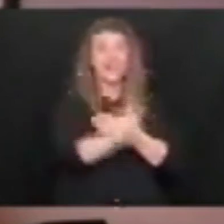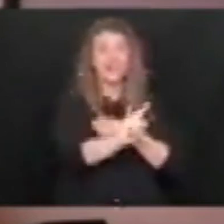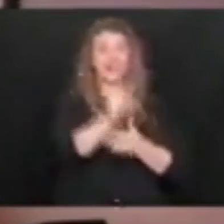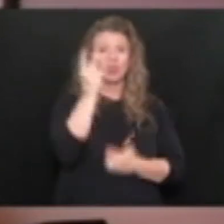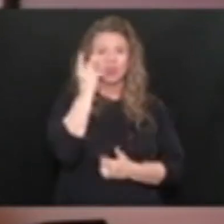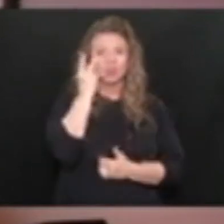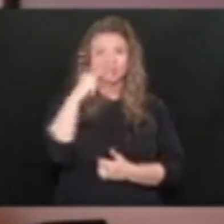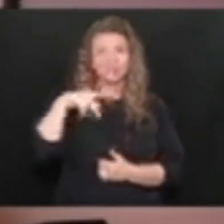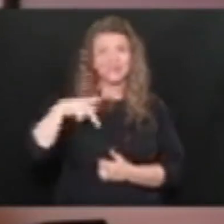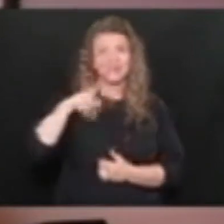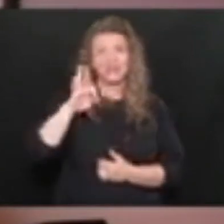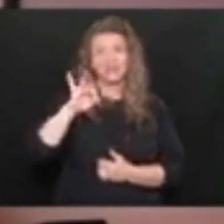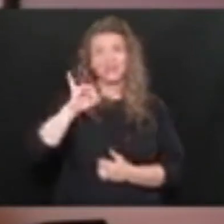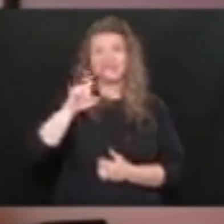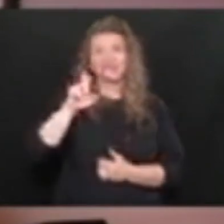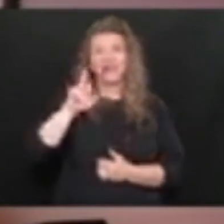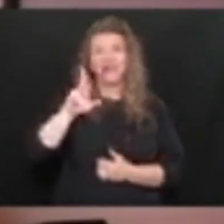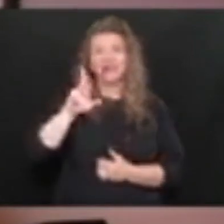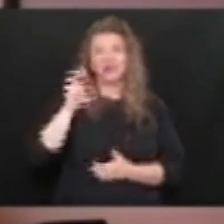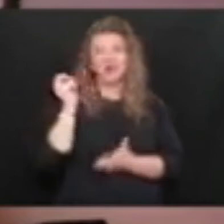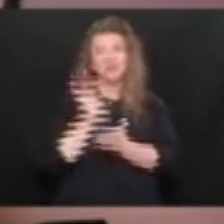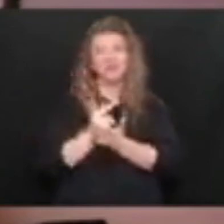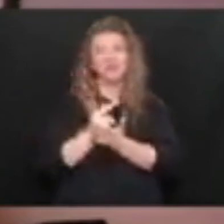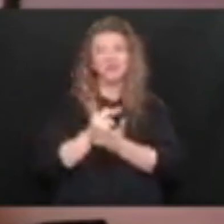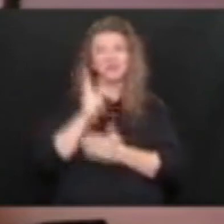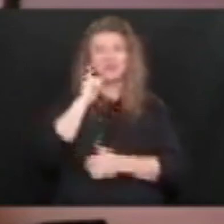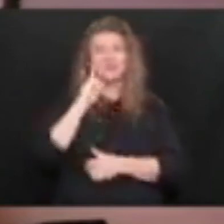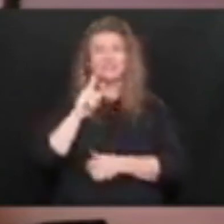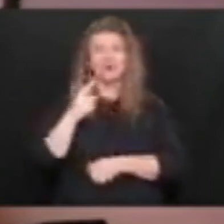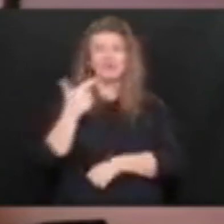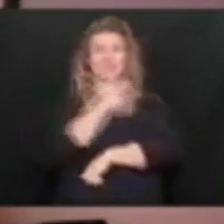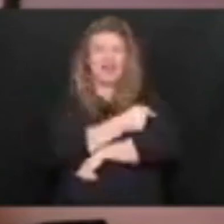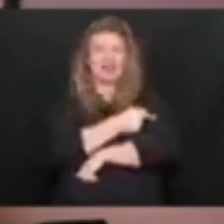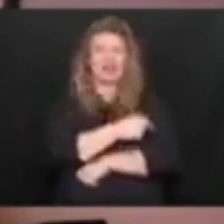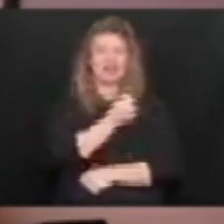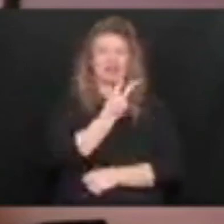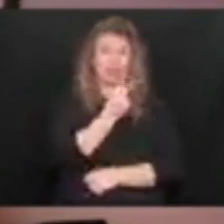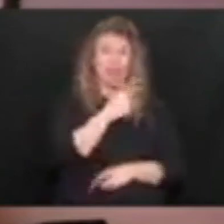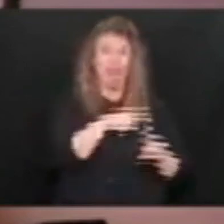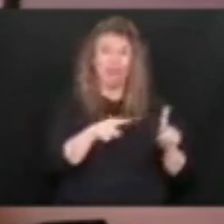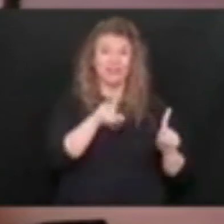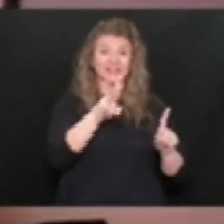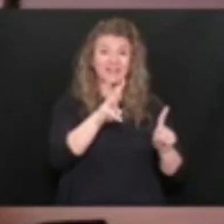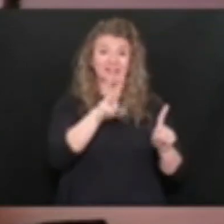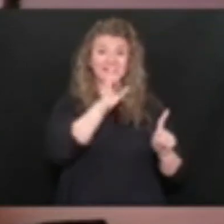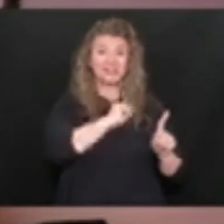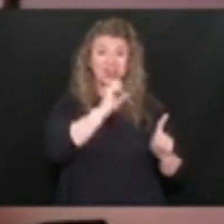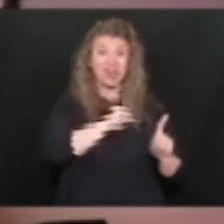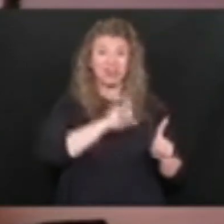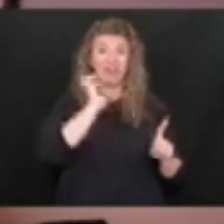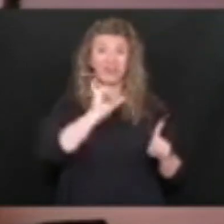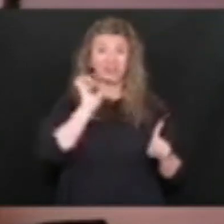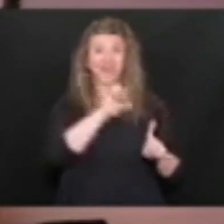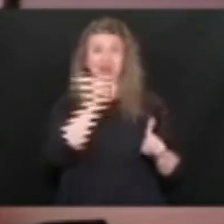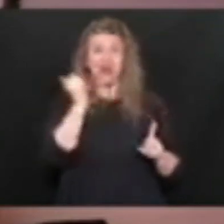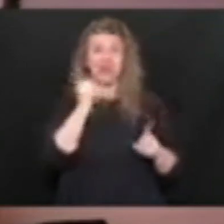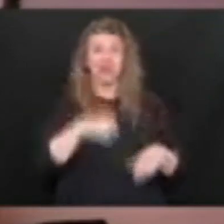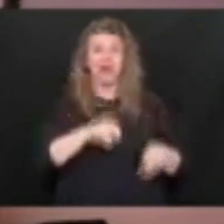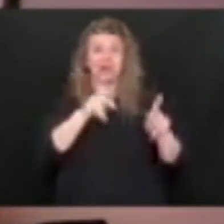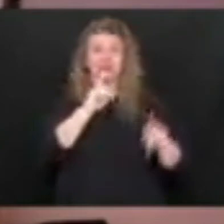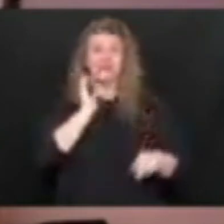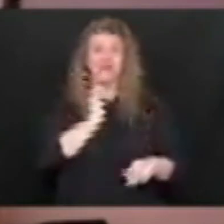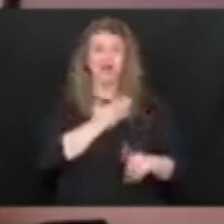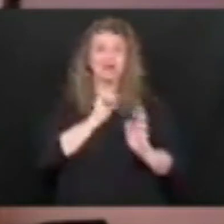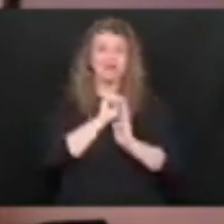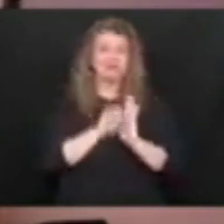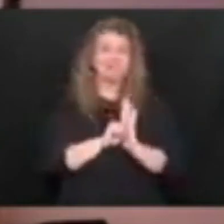see the Pfizer vaccine approved for vaccination of 12 to 16-year-olds. So that's going to be another set of opportunities for our